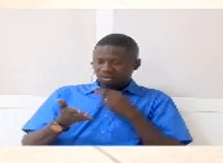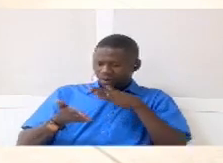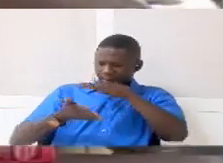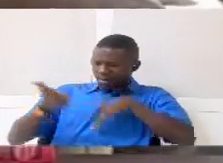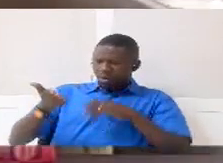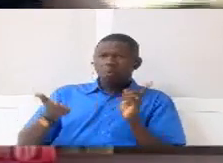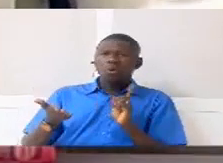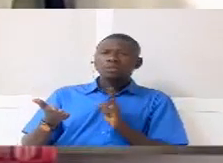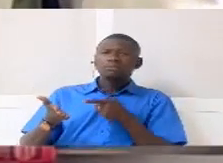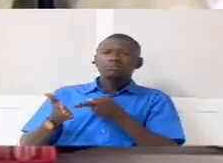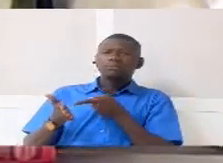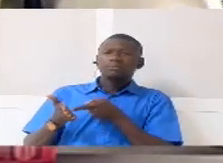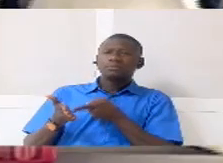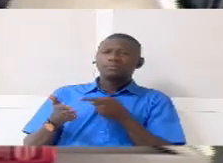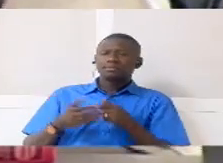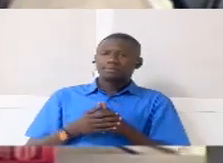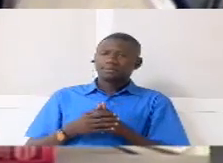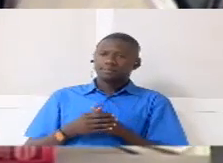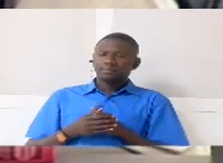bala main gate